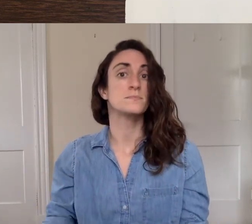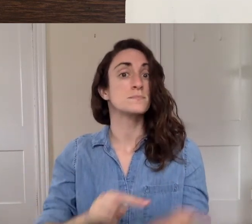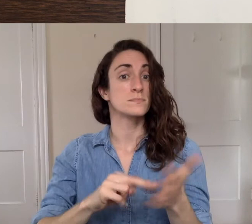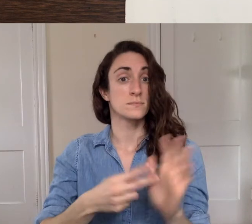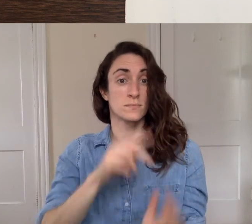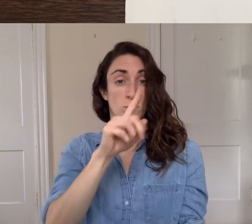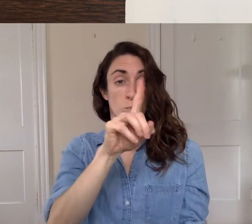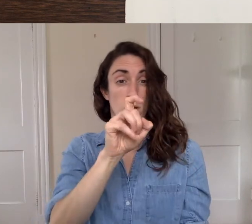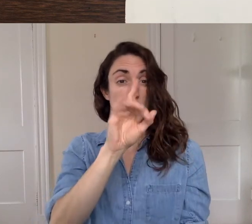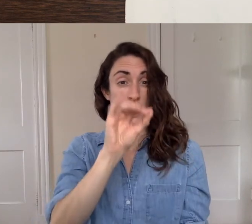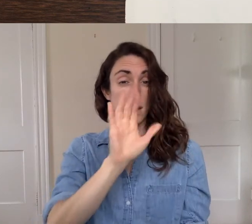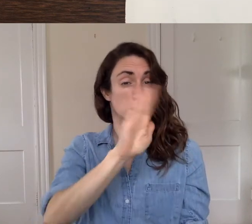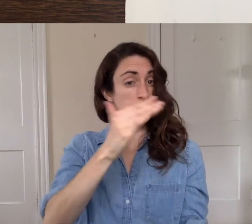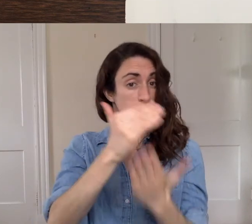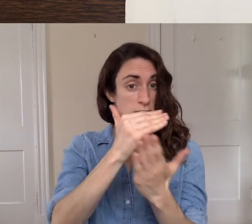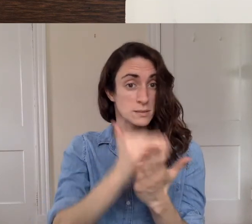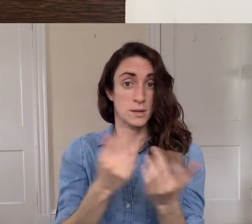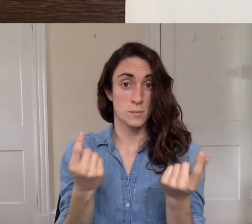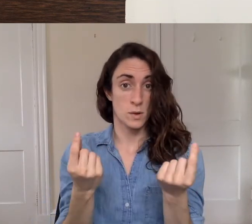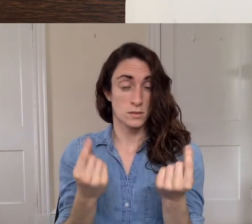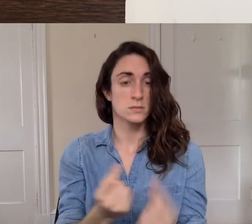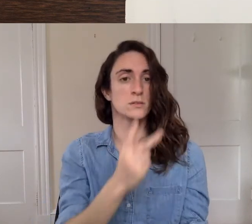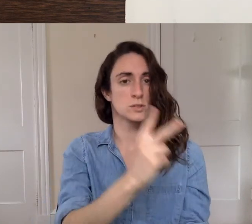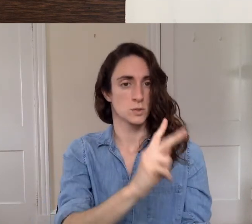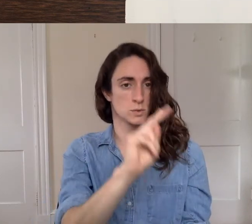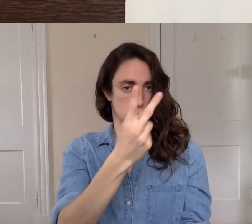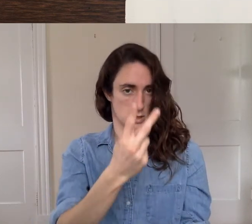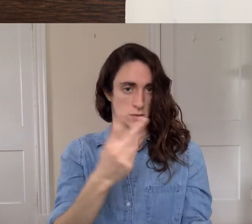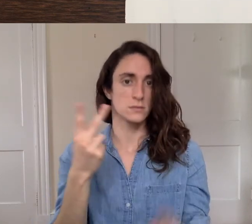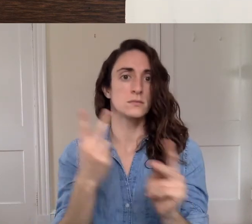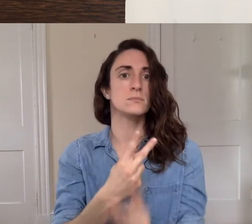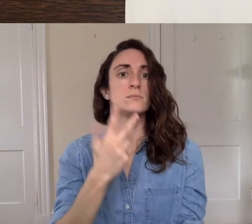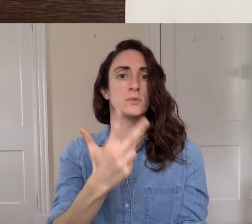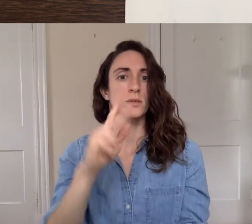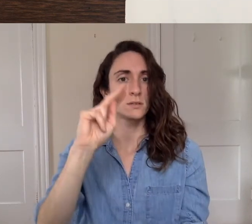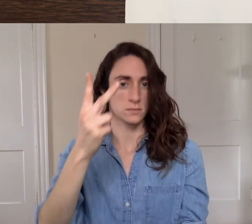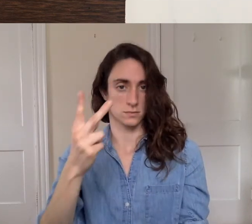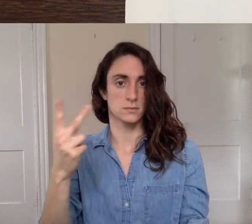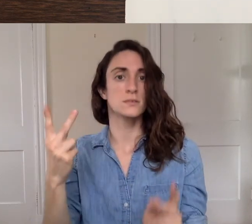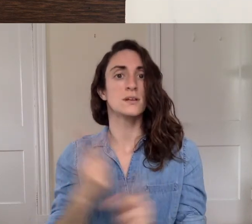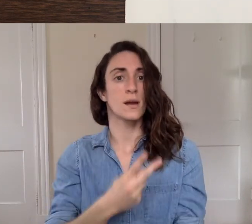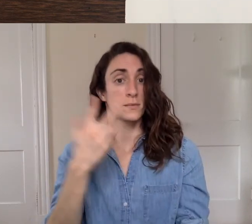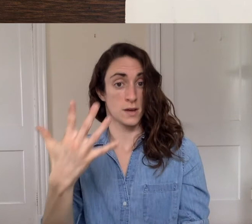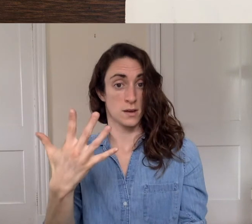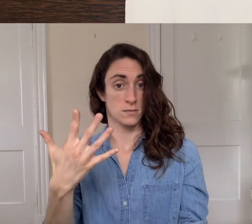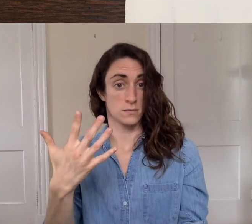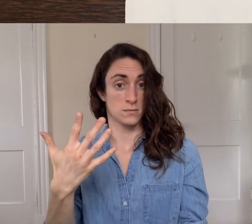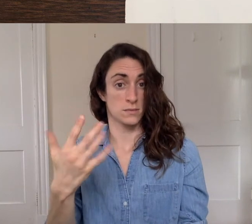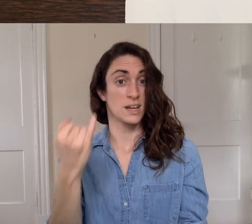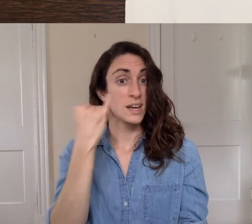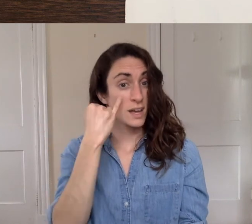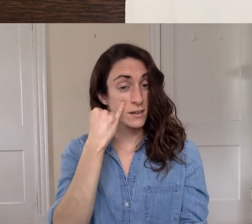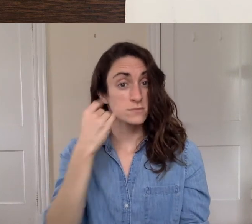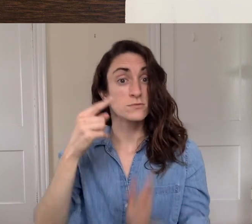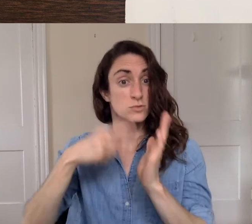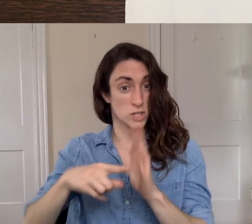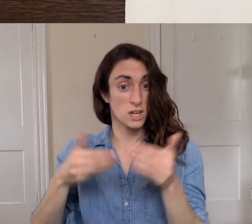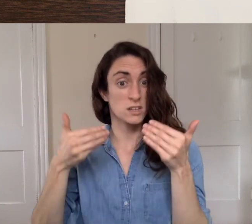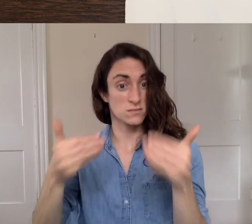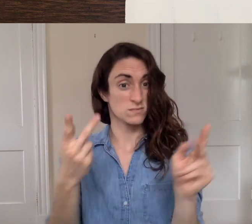So the recipe, or prime factorization, of 180 is 2 squared times 3 squared times 5. And we can check that by actually going ahead